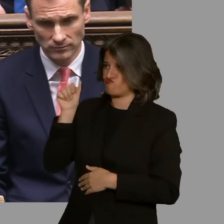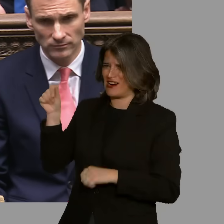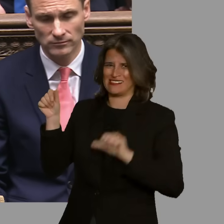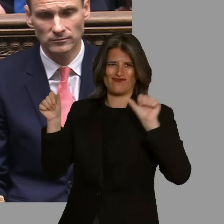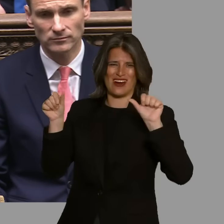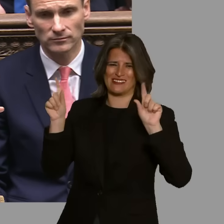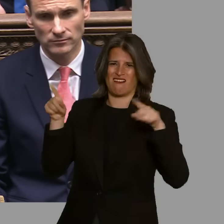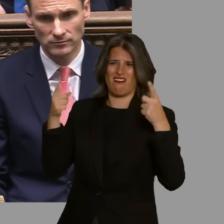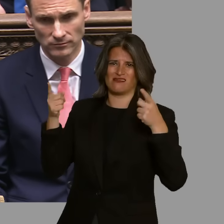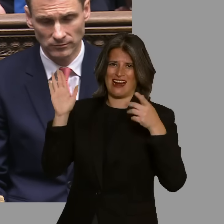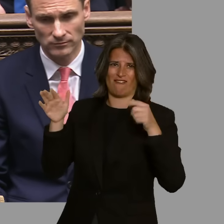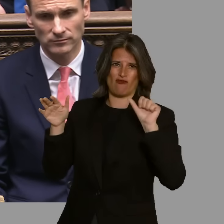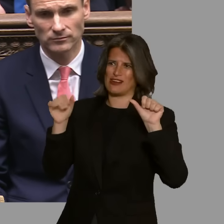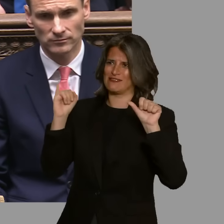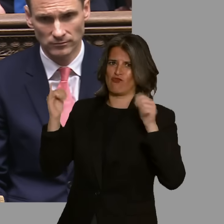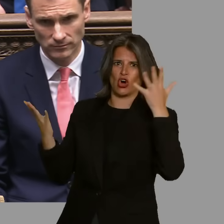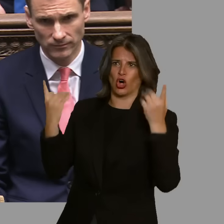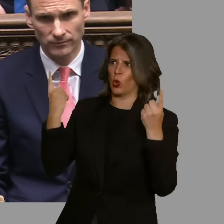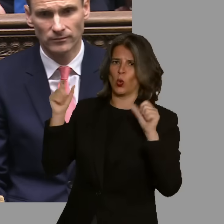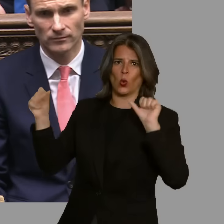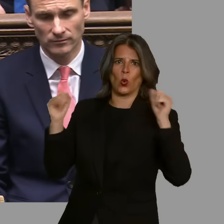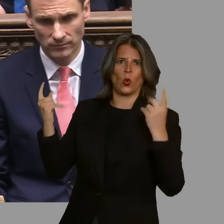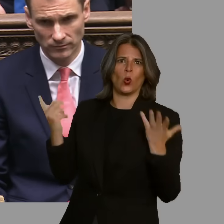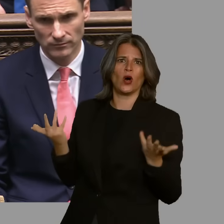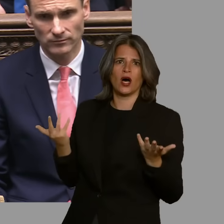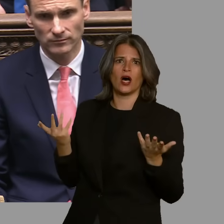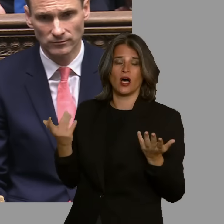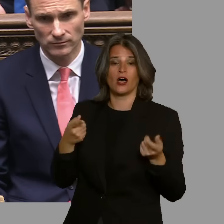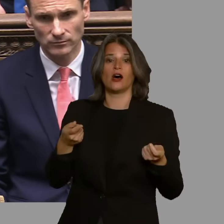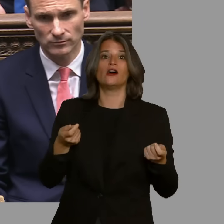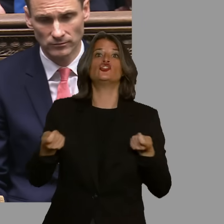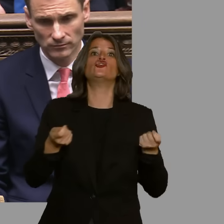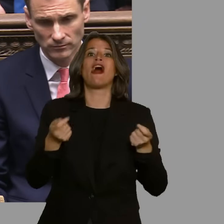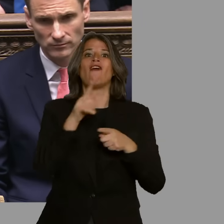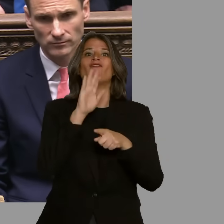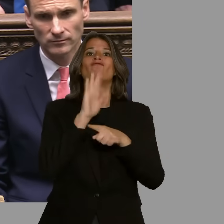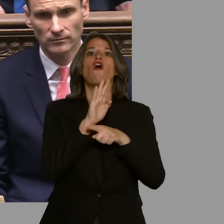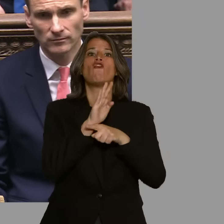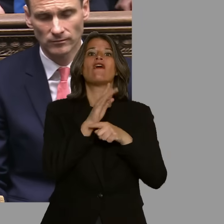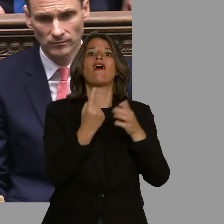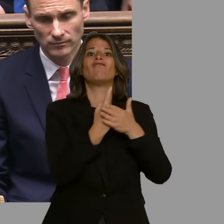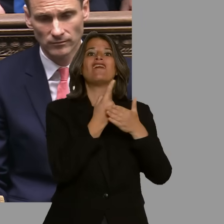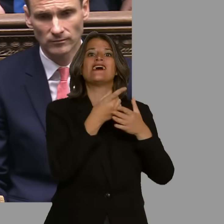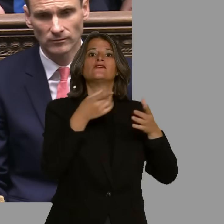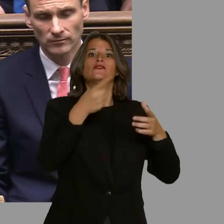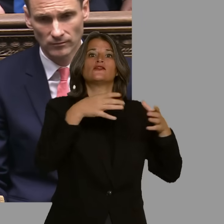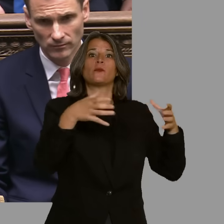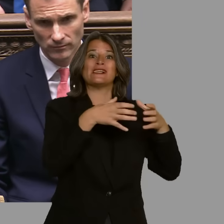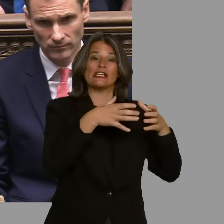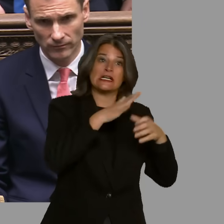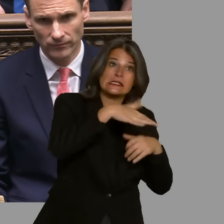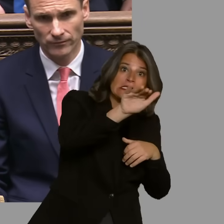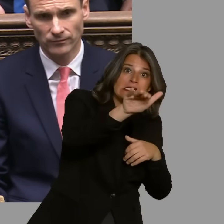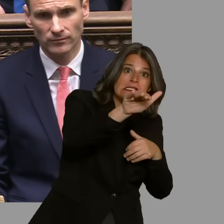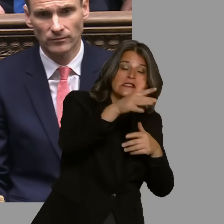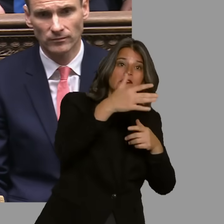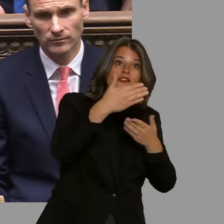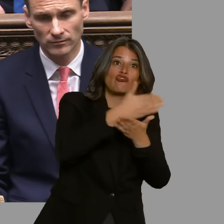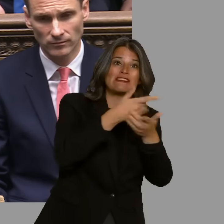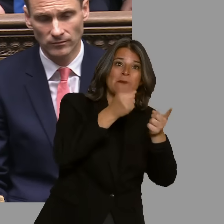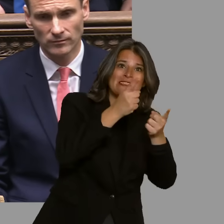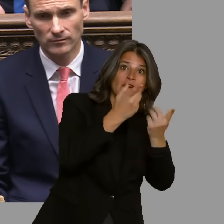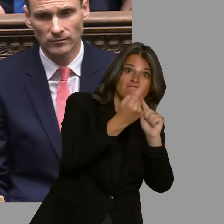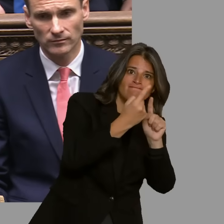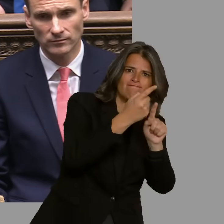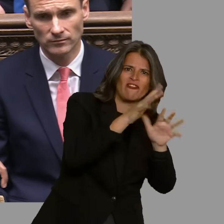to charge the case in April 2024, not August, in April 2024, was correct on the basis of where the law stood at that